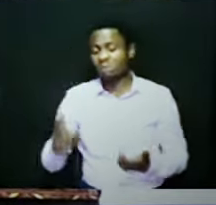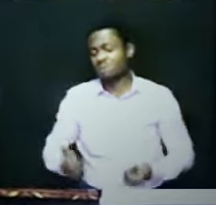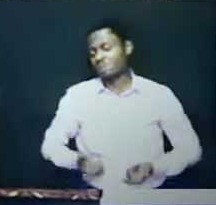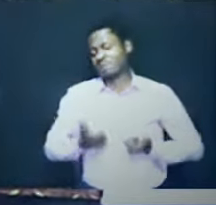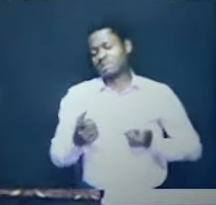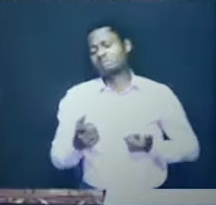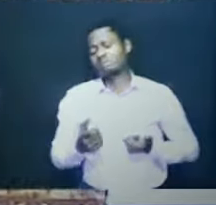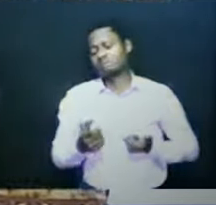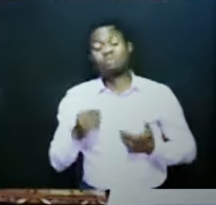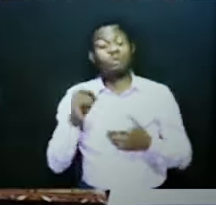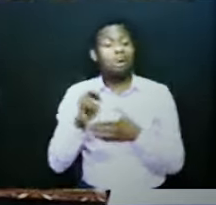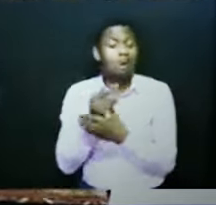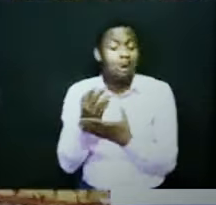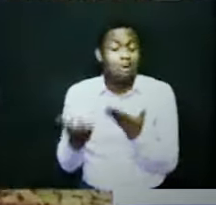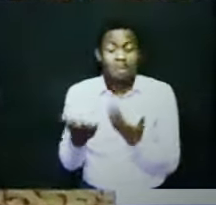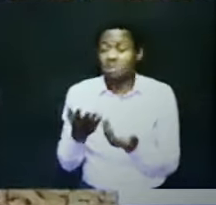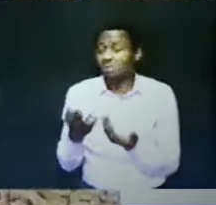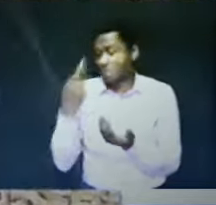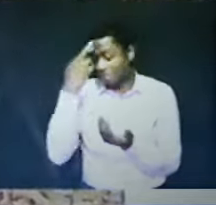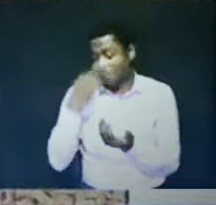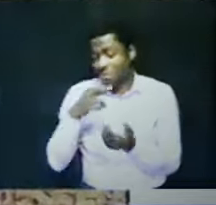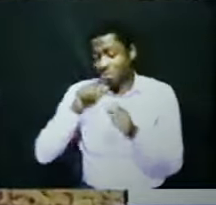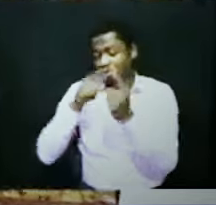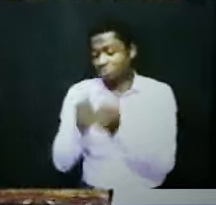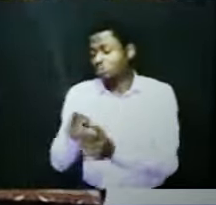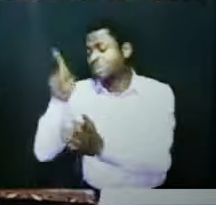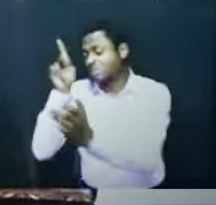be killed.